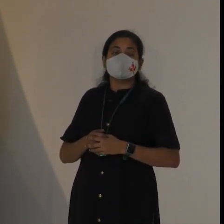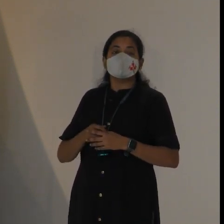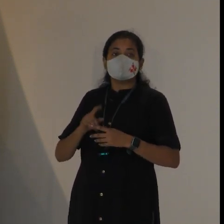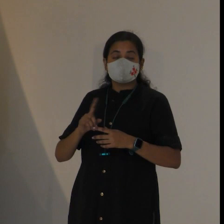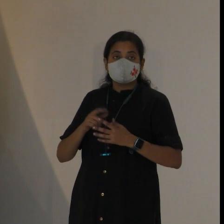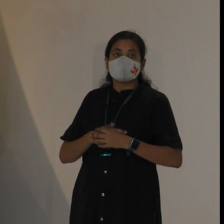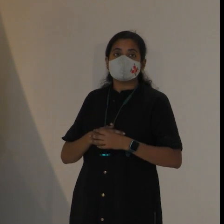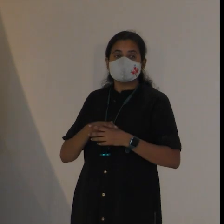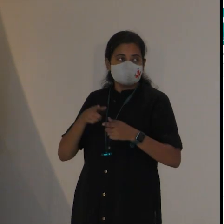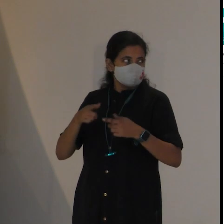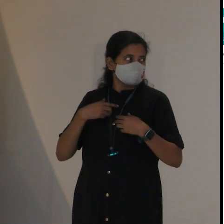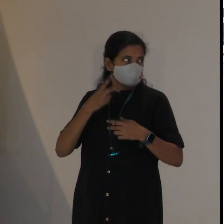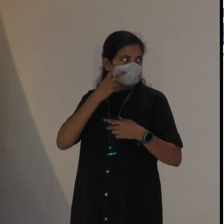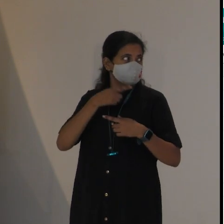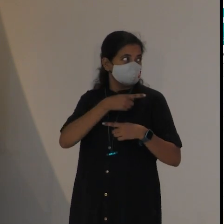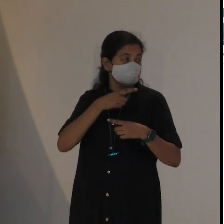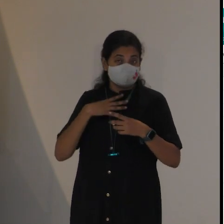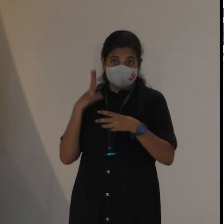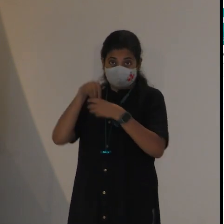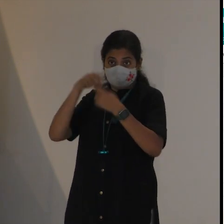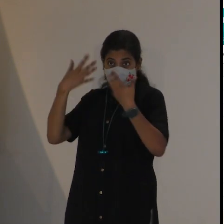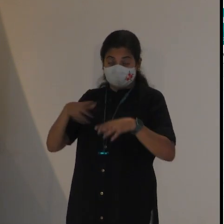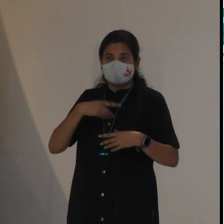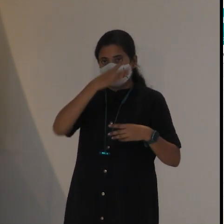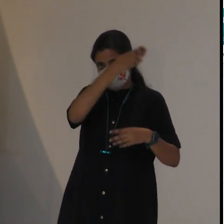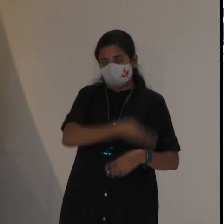So this is kind of what I was involved in.